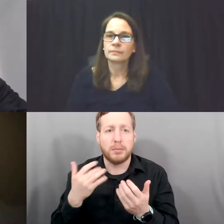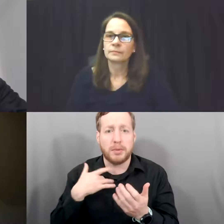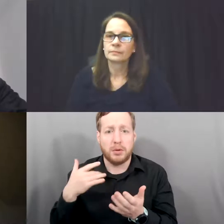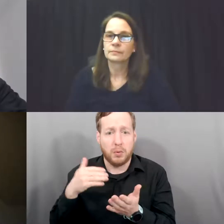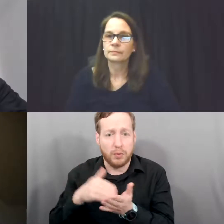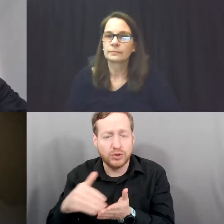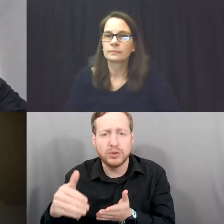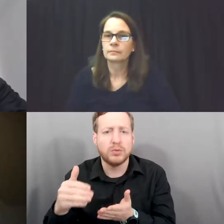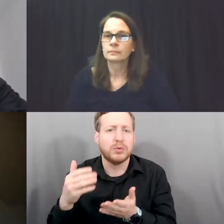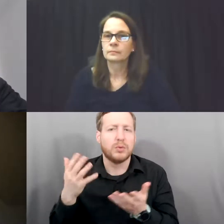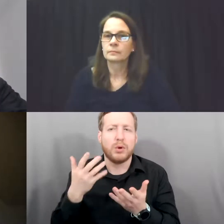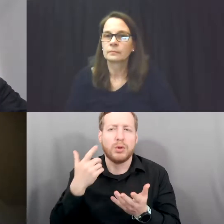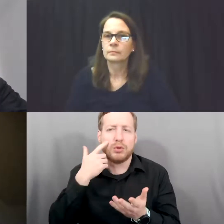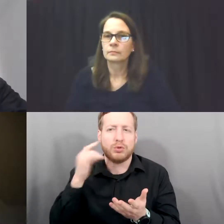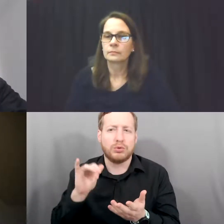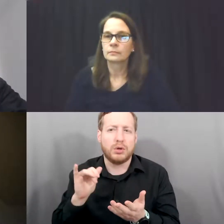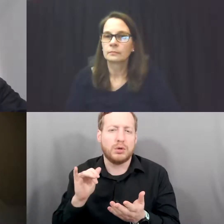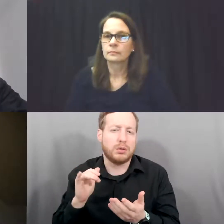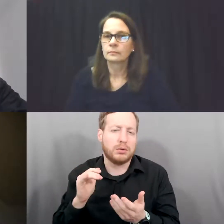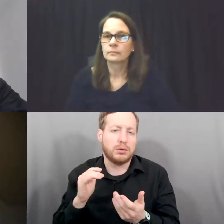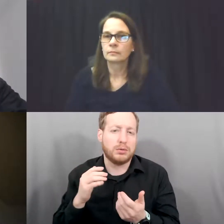people call you and they want information,